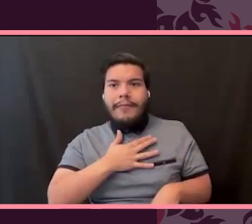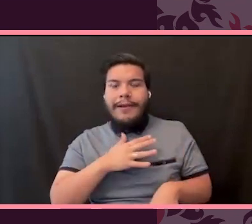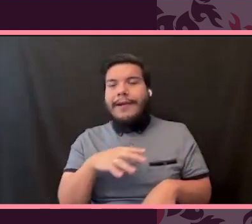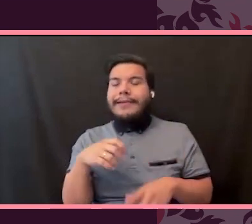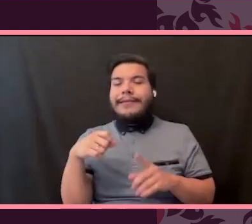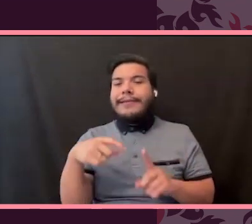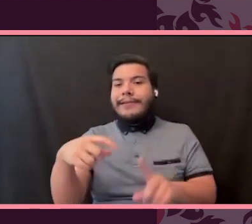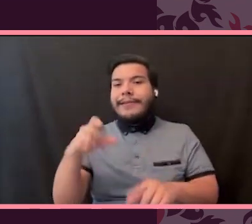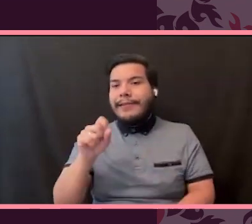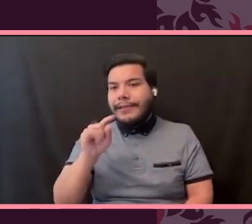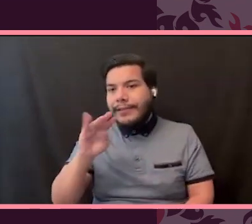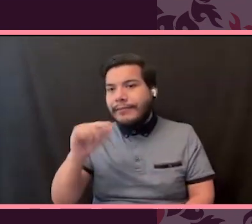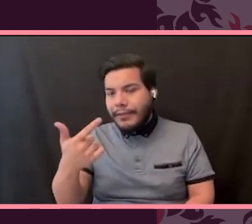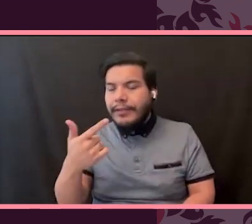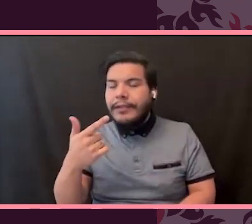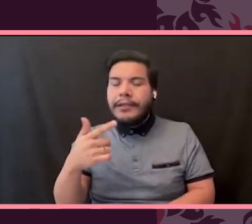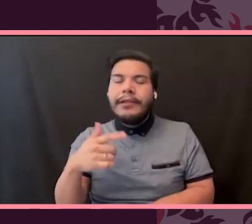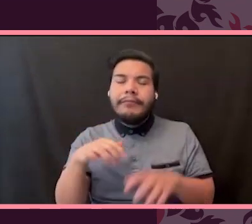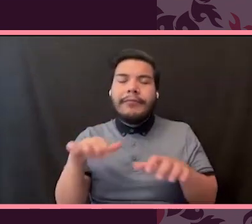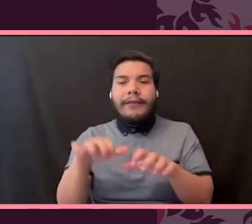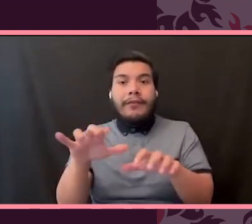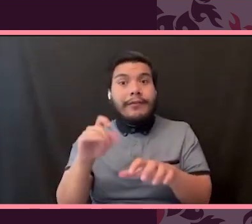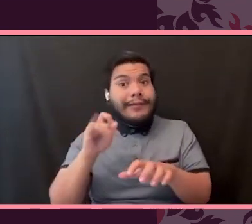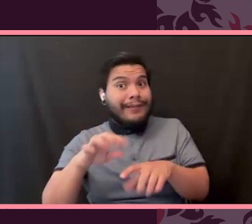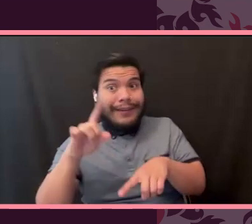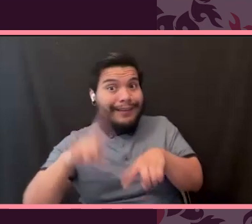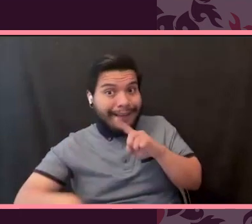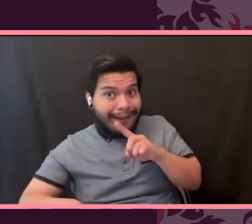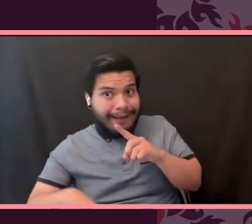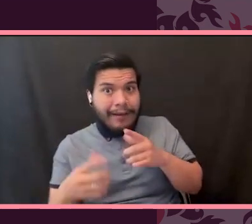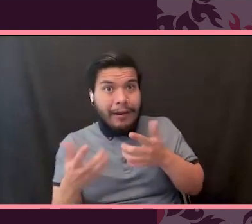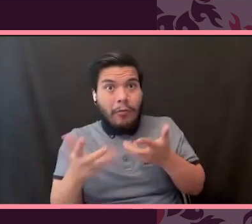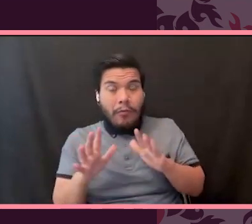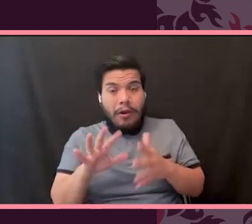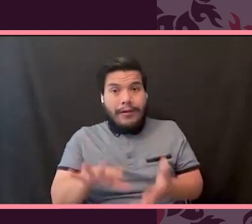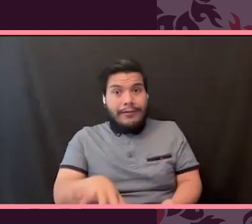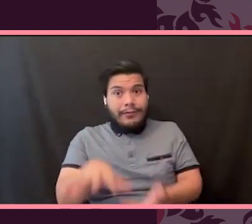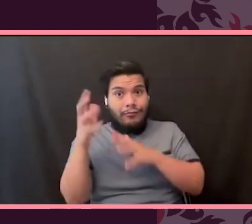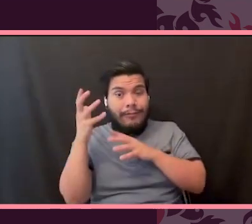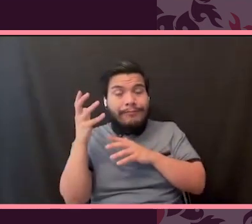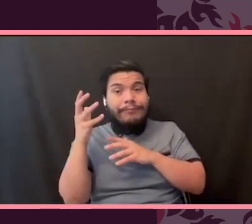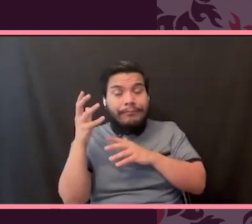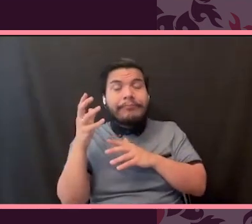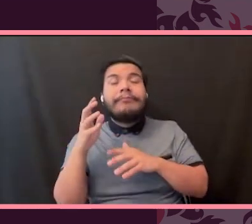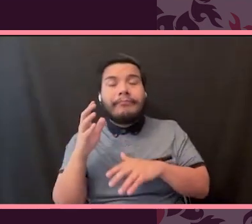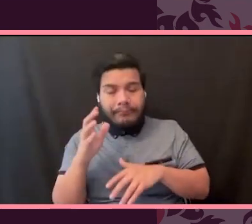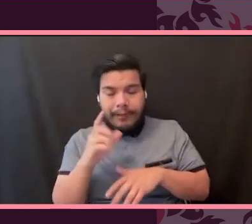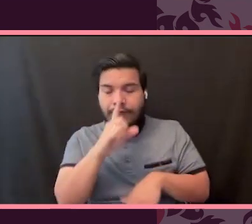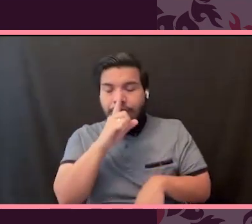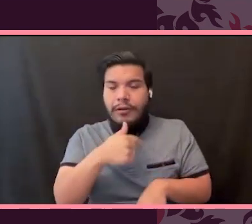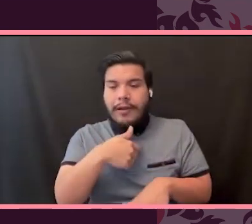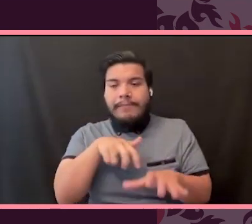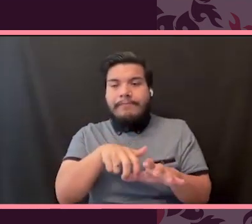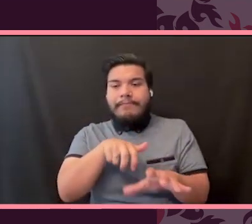behaviors, and if I can't, and if I don't want to be disruptive, I make sure to remove myself